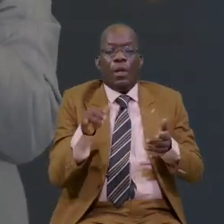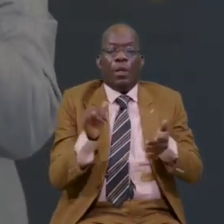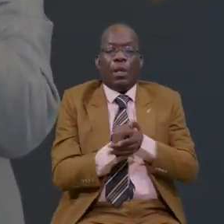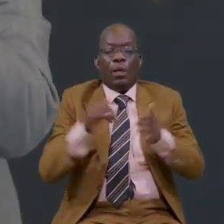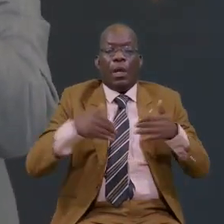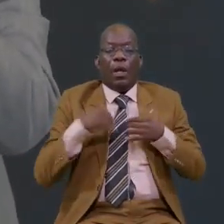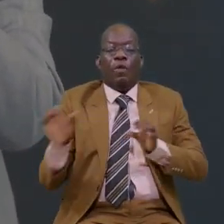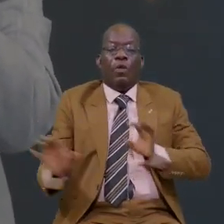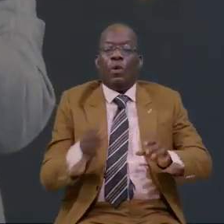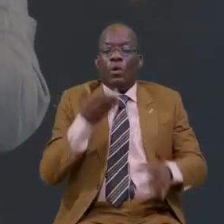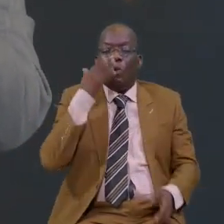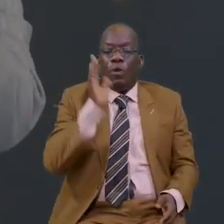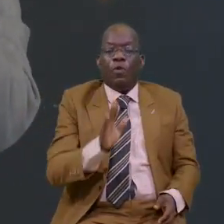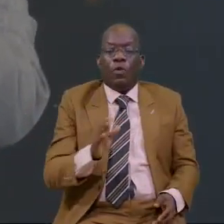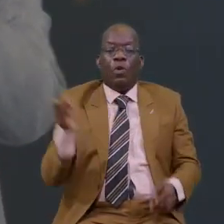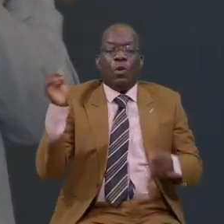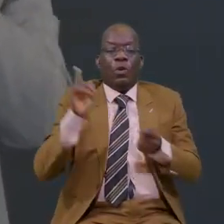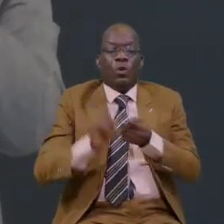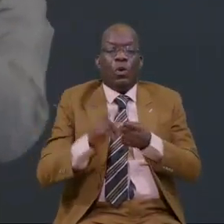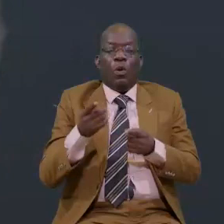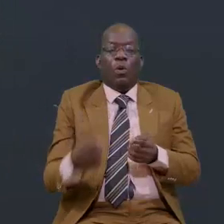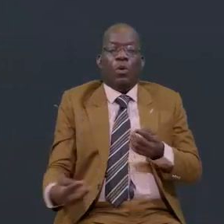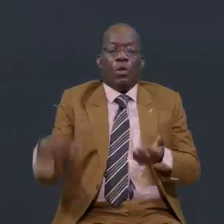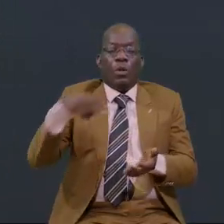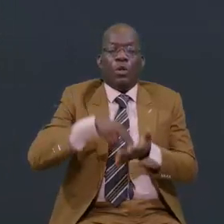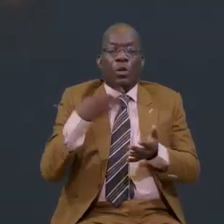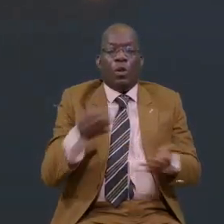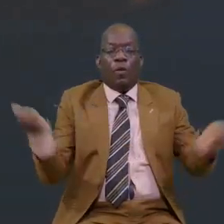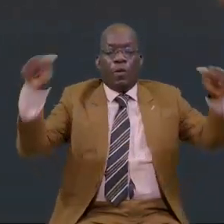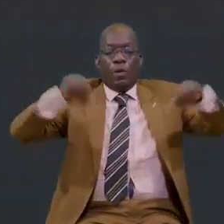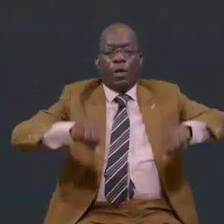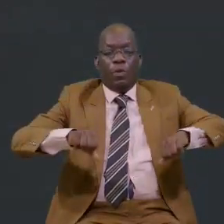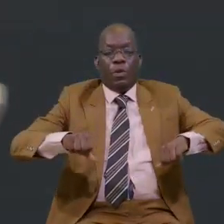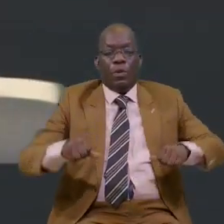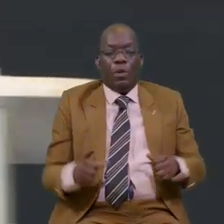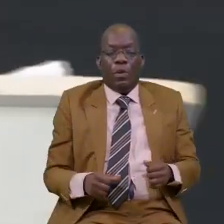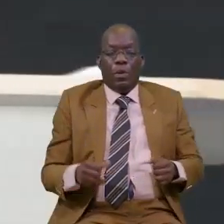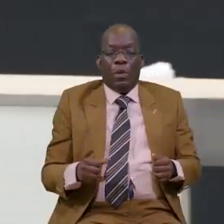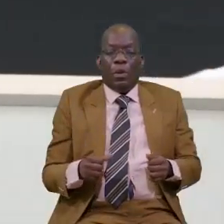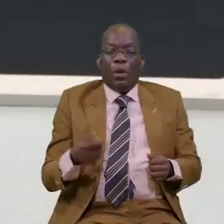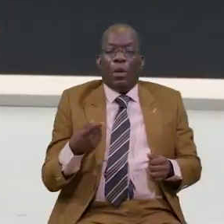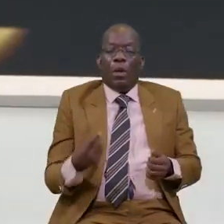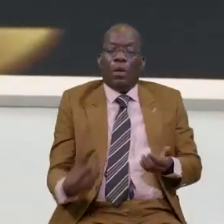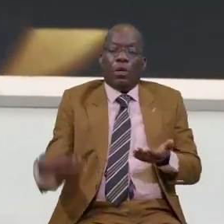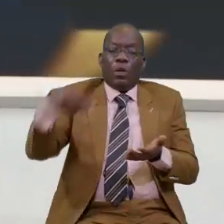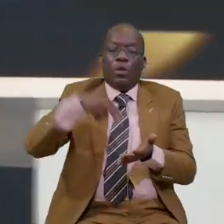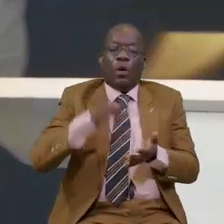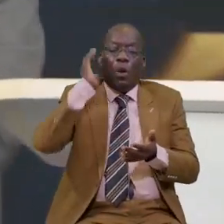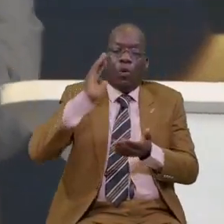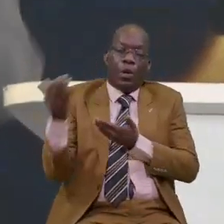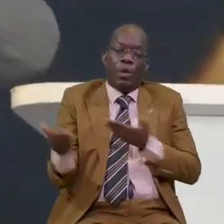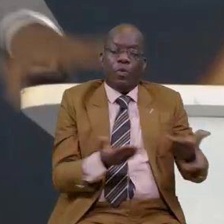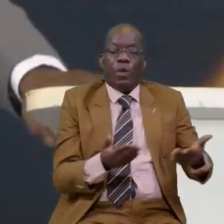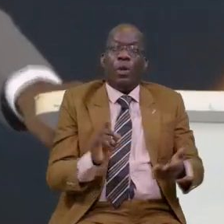the resurrection of damnation. The resurrection will bring up the sinners. They have not been saved.